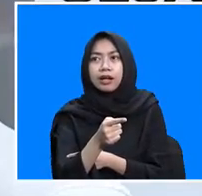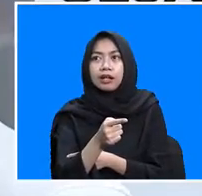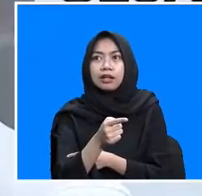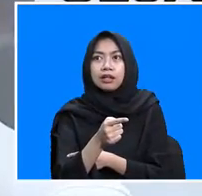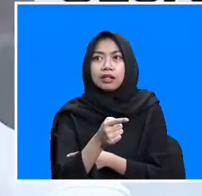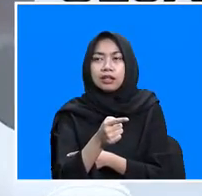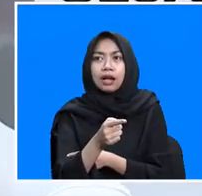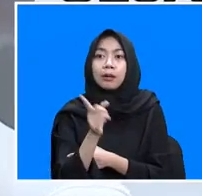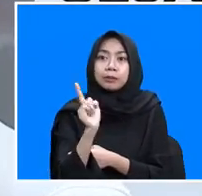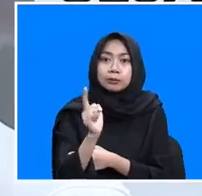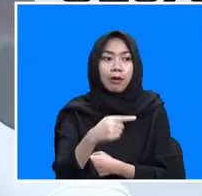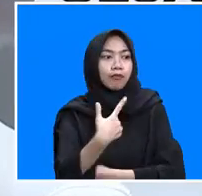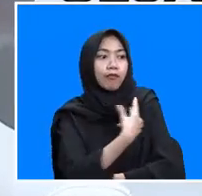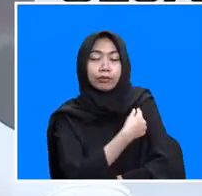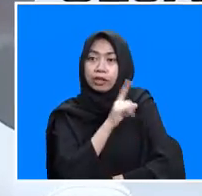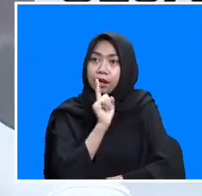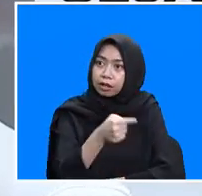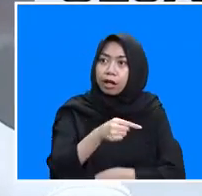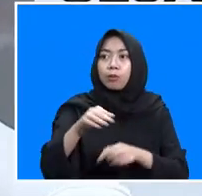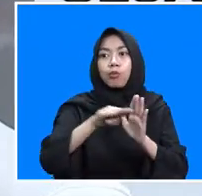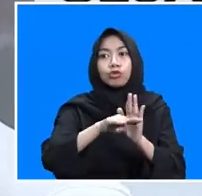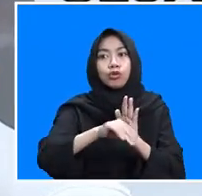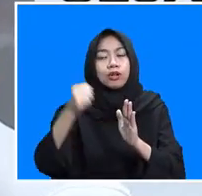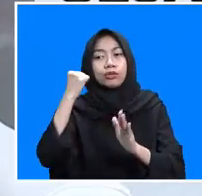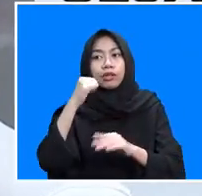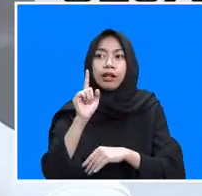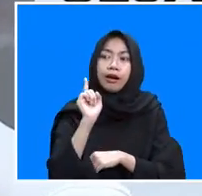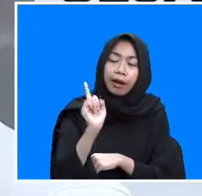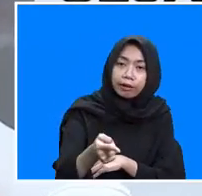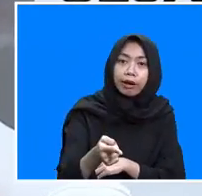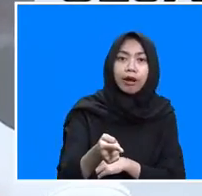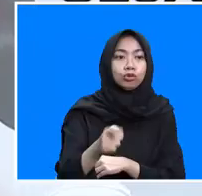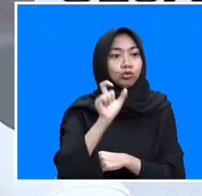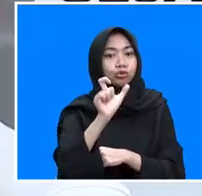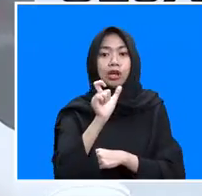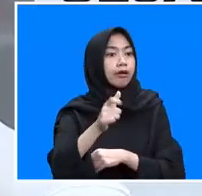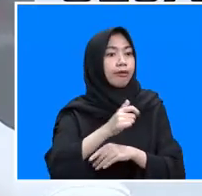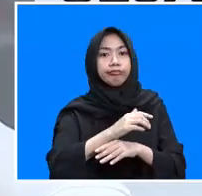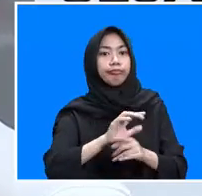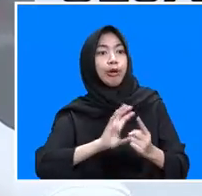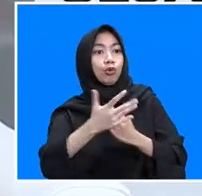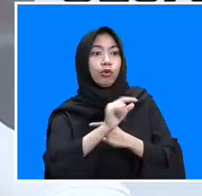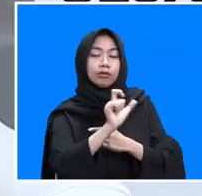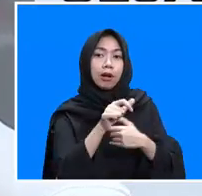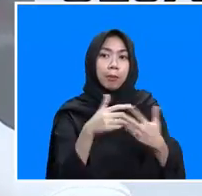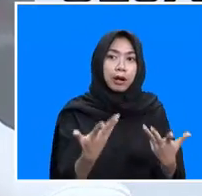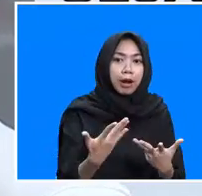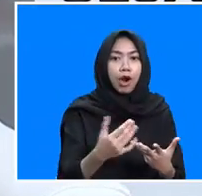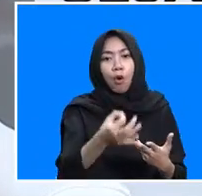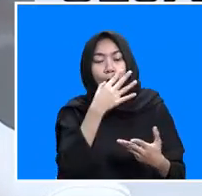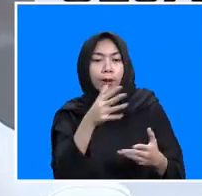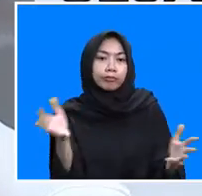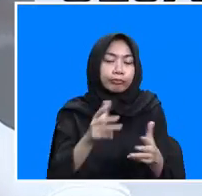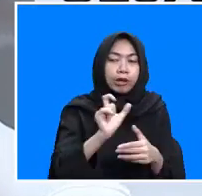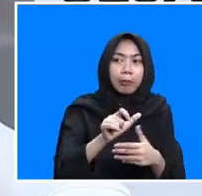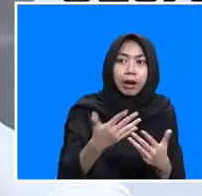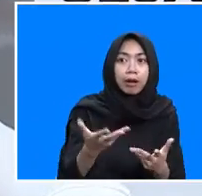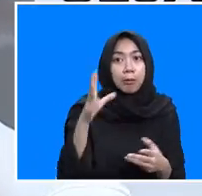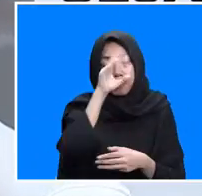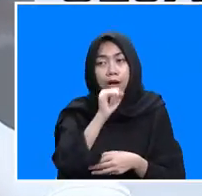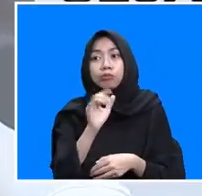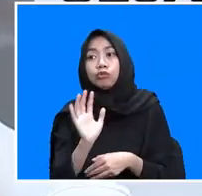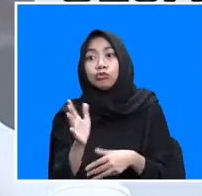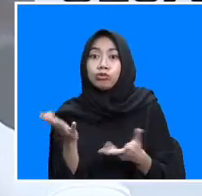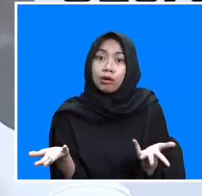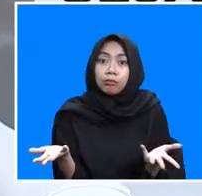have our vaccinations in place. You know, and that's the other thing to mention is that, you know, I think, you know, Indonesia has done an amazing